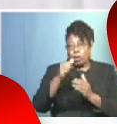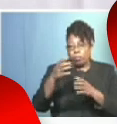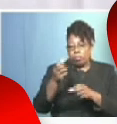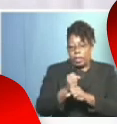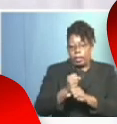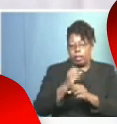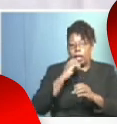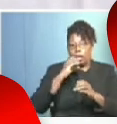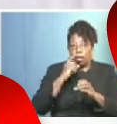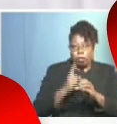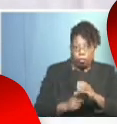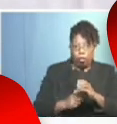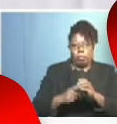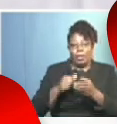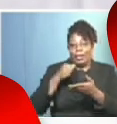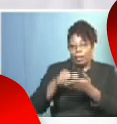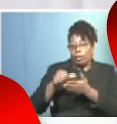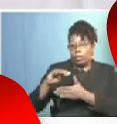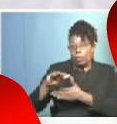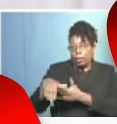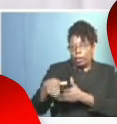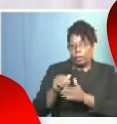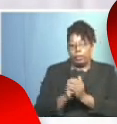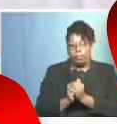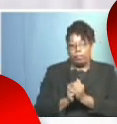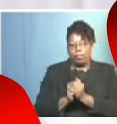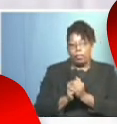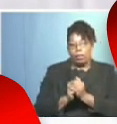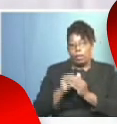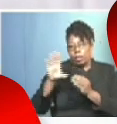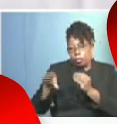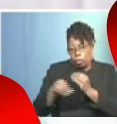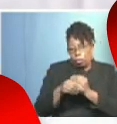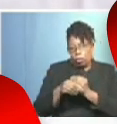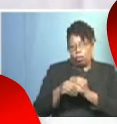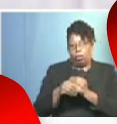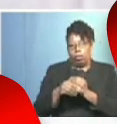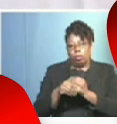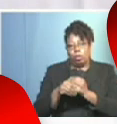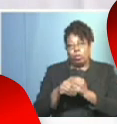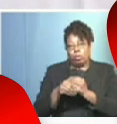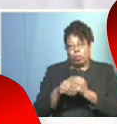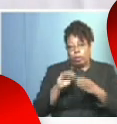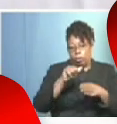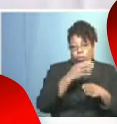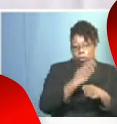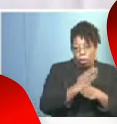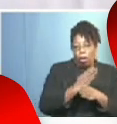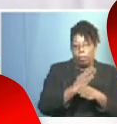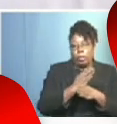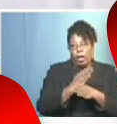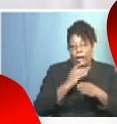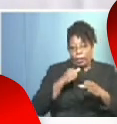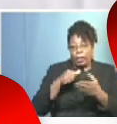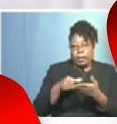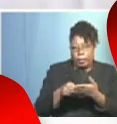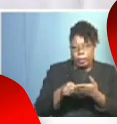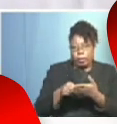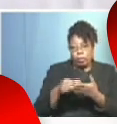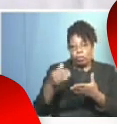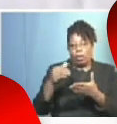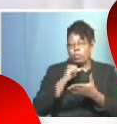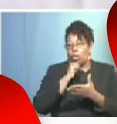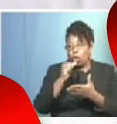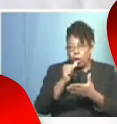letters. A number of officers, in addition to the confirmation and appointment, they have not been promoted, some as long as 30